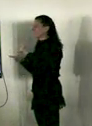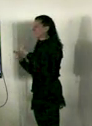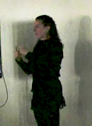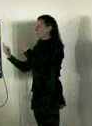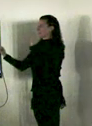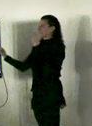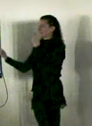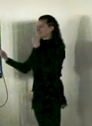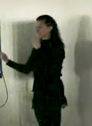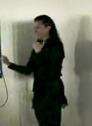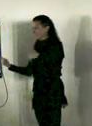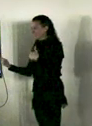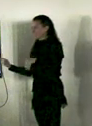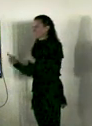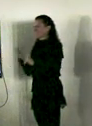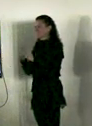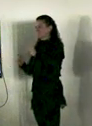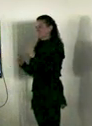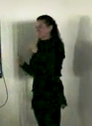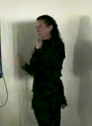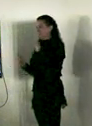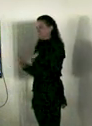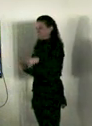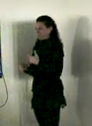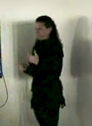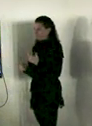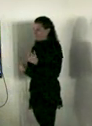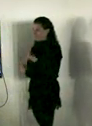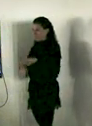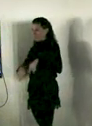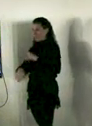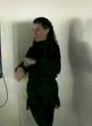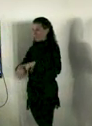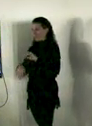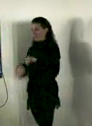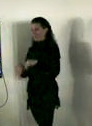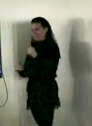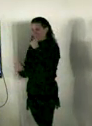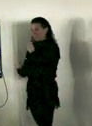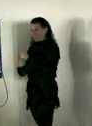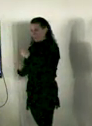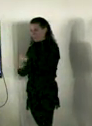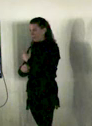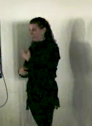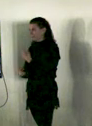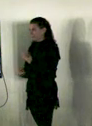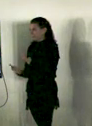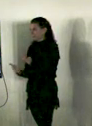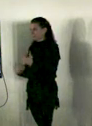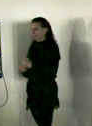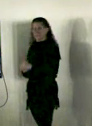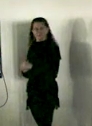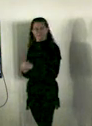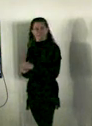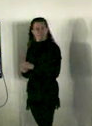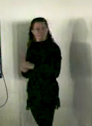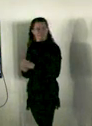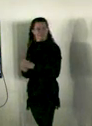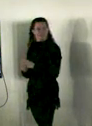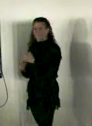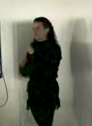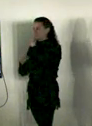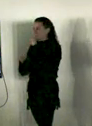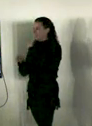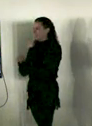I found people saying, there's nothing weird about this, there's nothing inappropriate or ill-fitting or anything